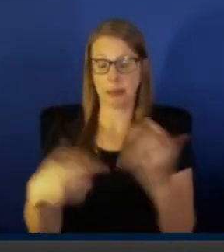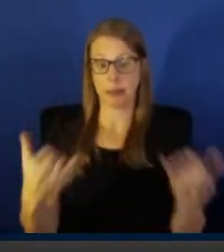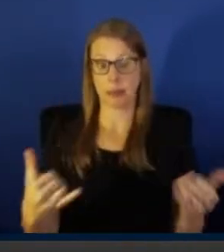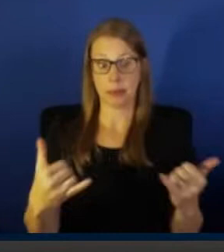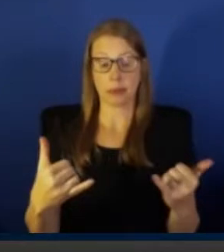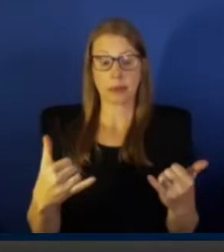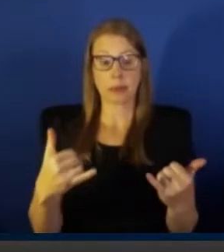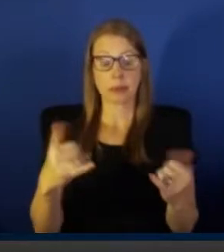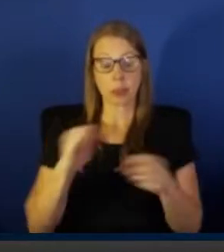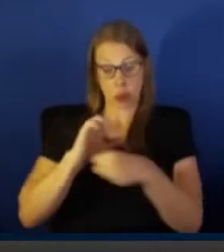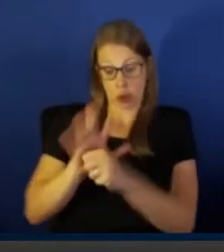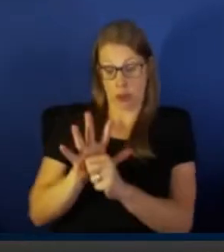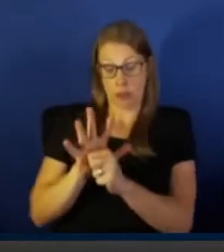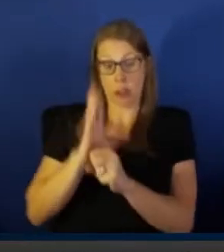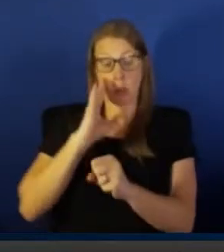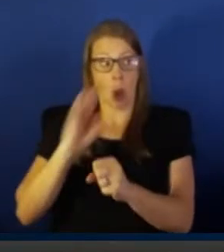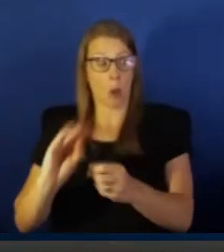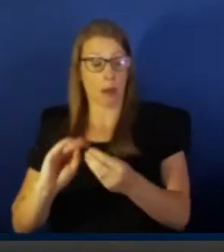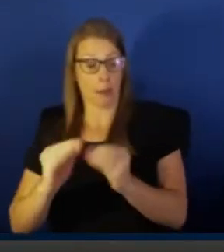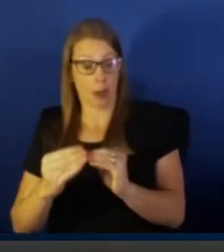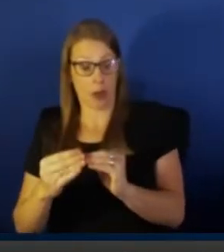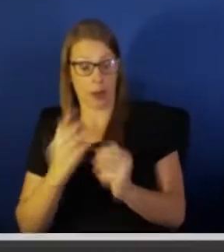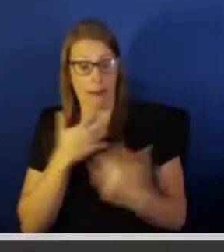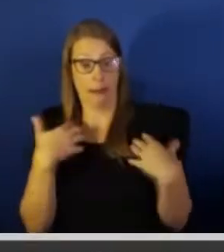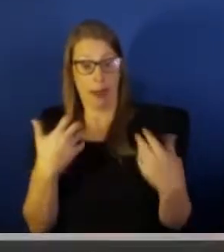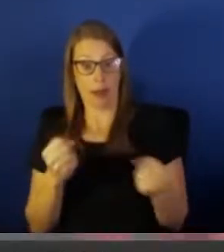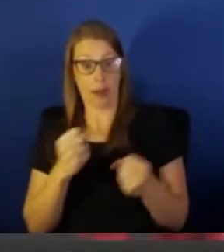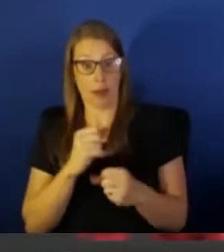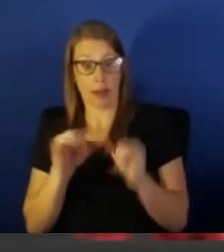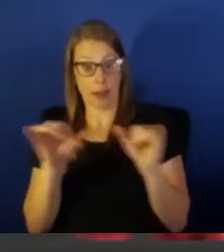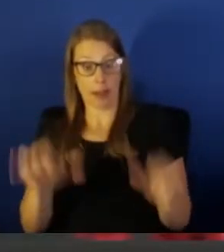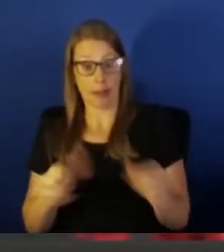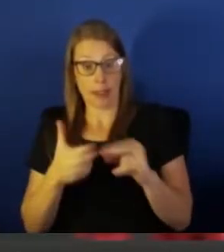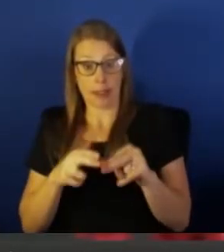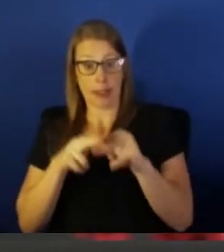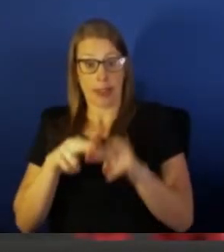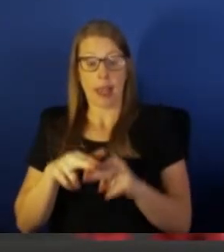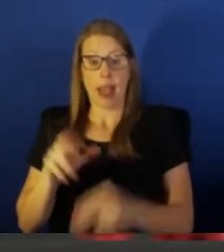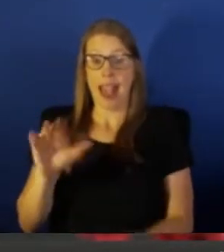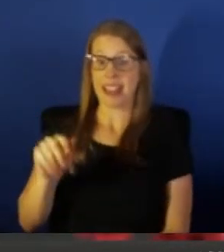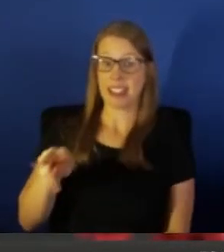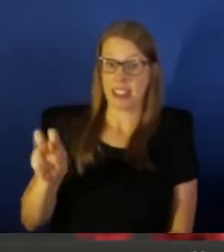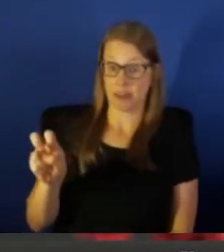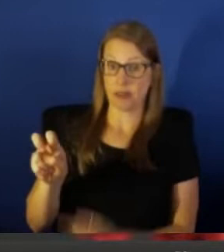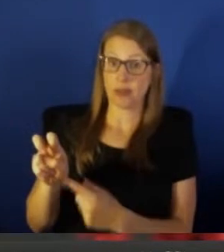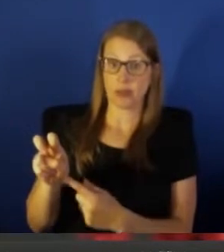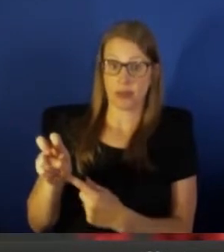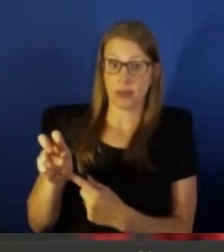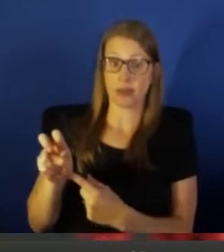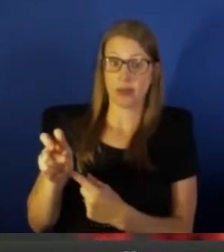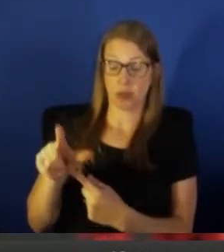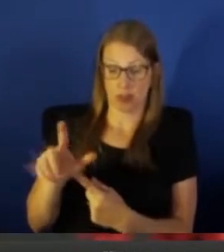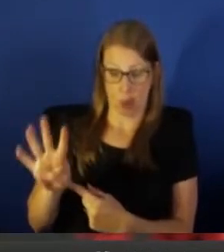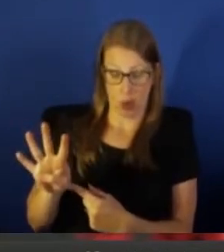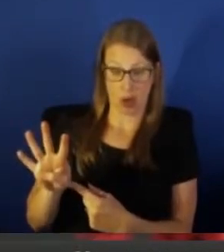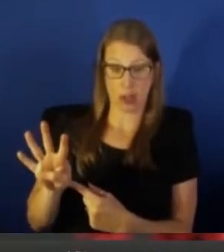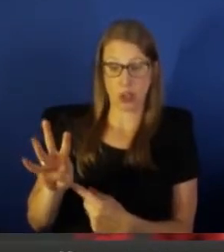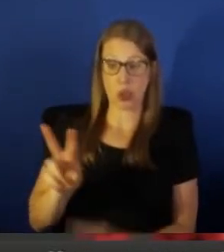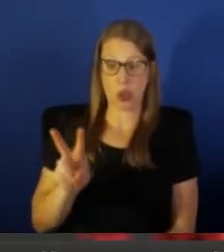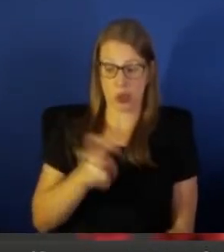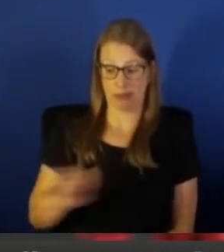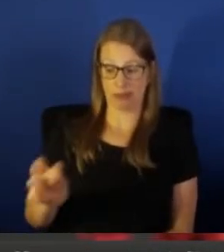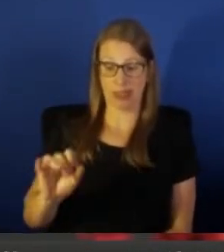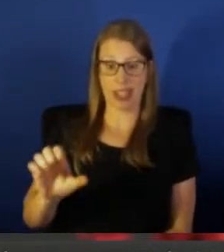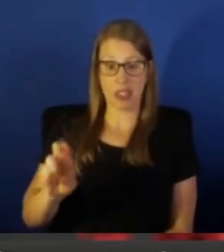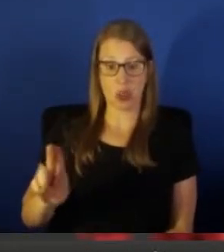know that the numbers in the health system are increasing, the acute active hospitalizations. Right now we have 24 active, with 2 in the ICU and 2 of